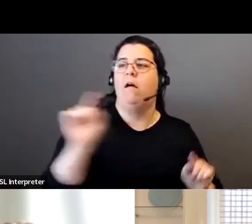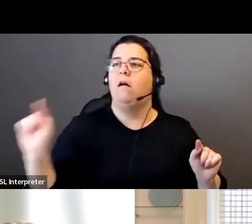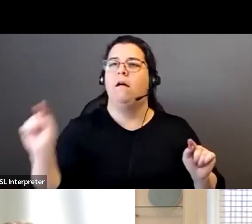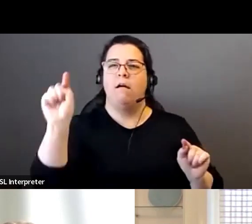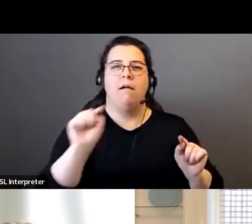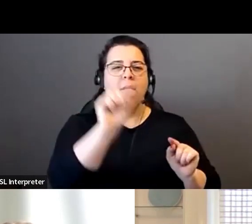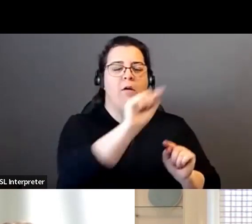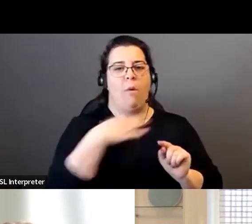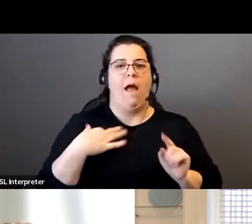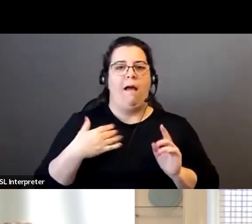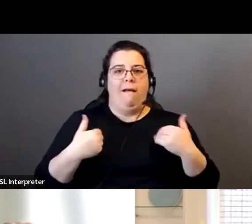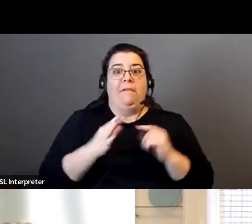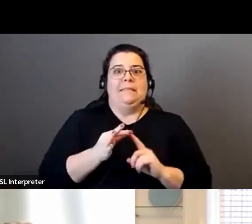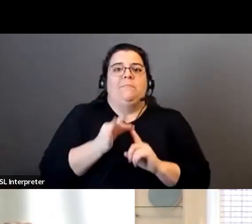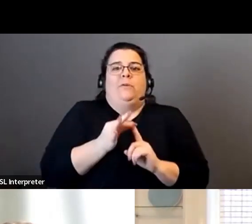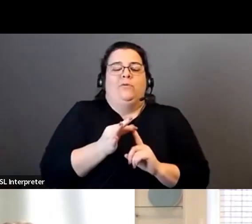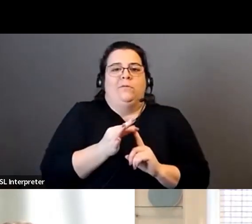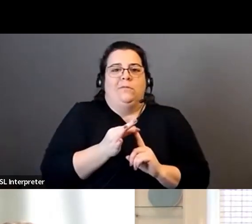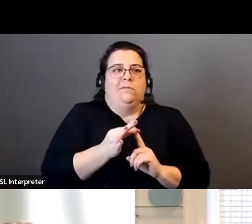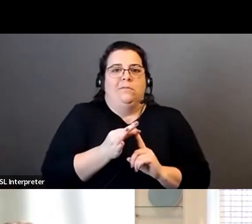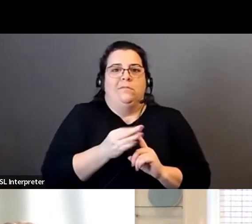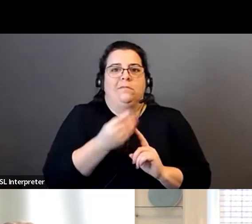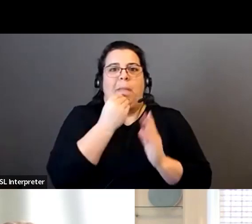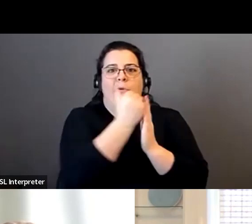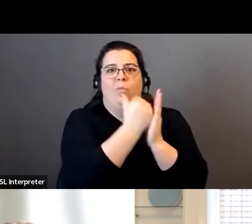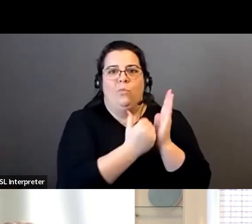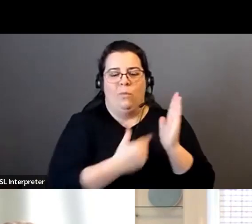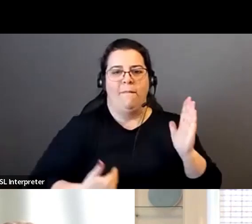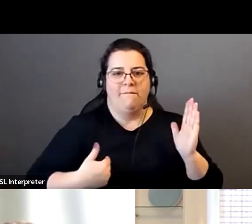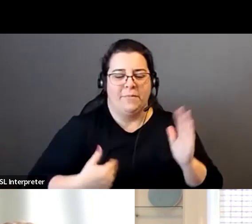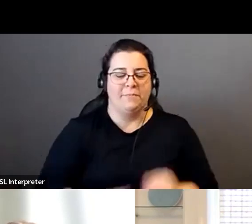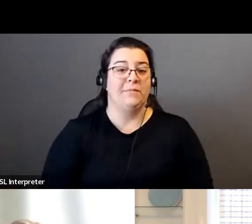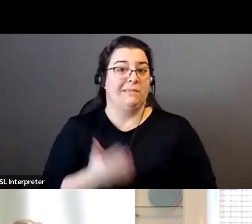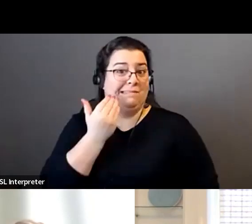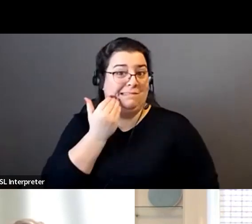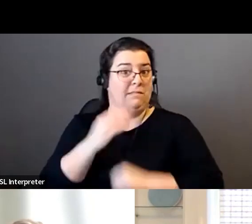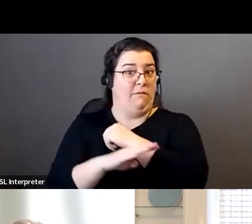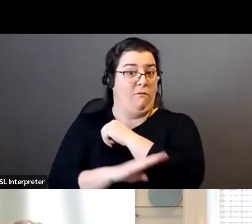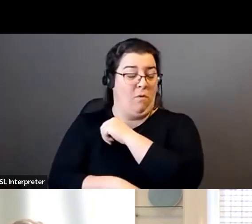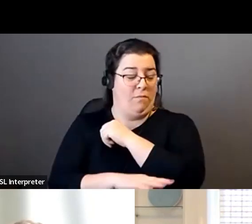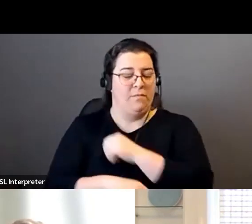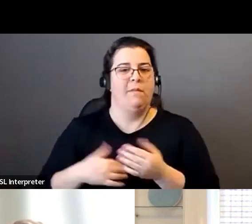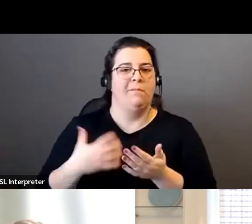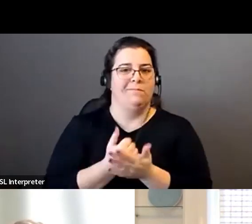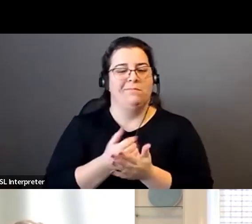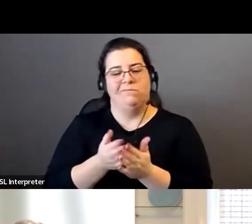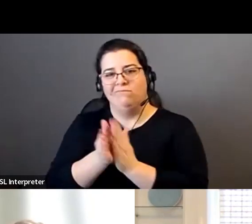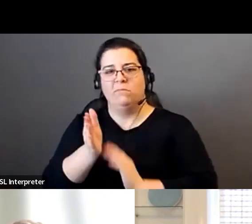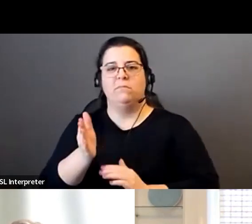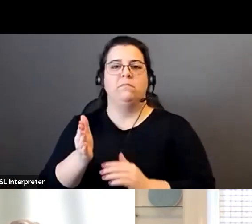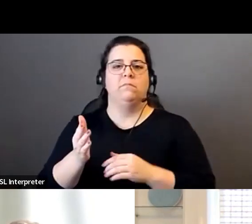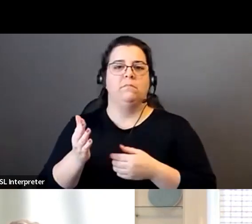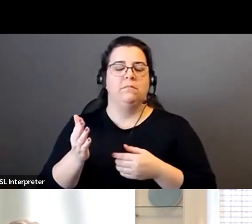So the last restaurant week they had in the fall, I went to this restaurant in downtown Toronto that